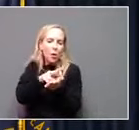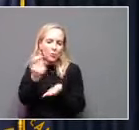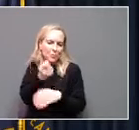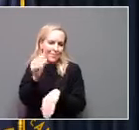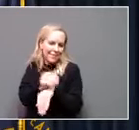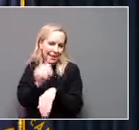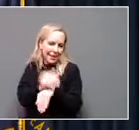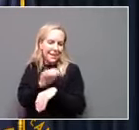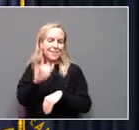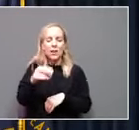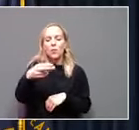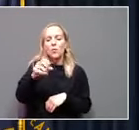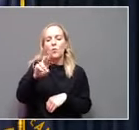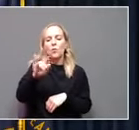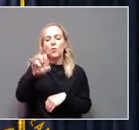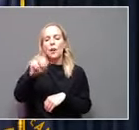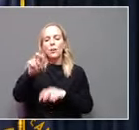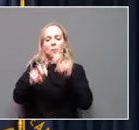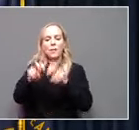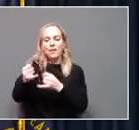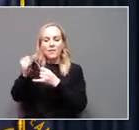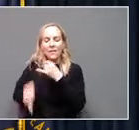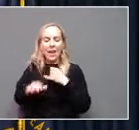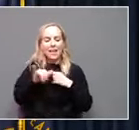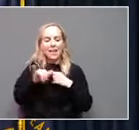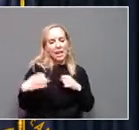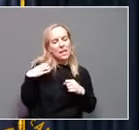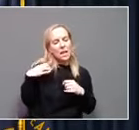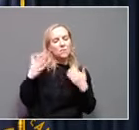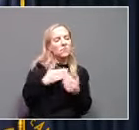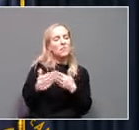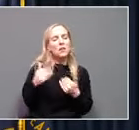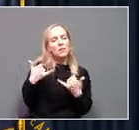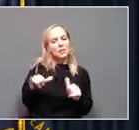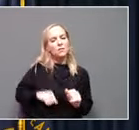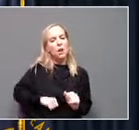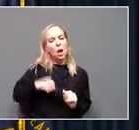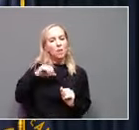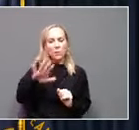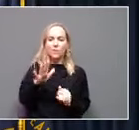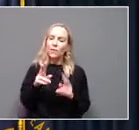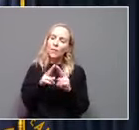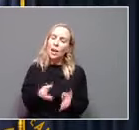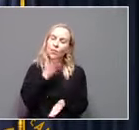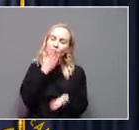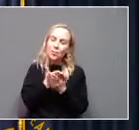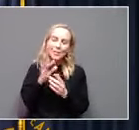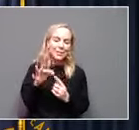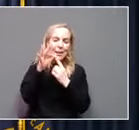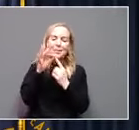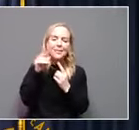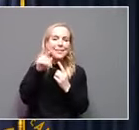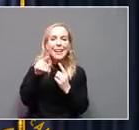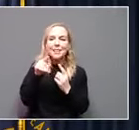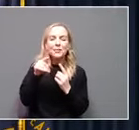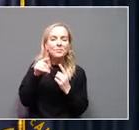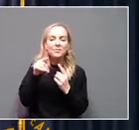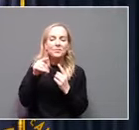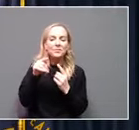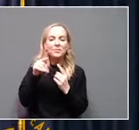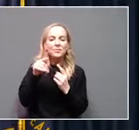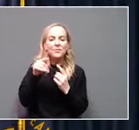final. Coach Horn and that entire team made us proud. They have been really good, especially since they made the